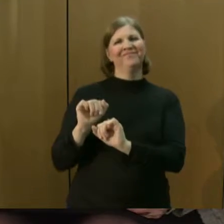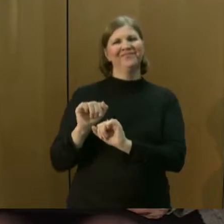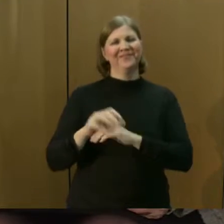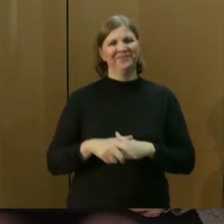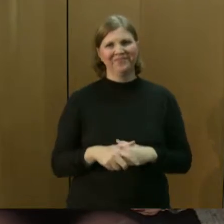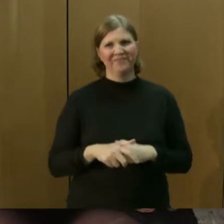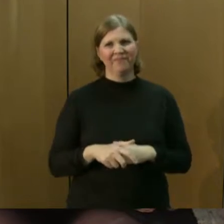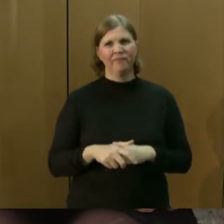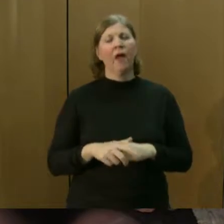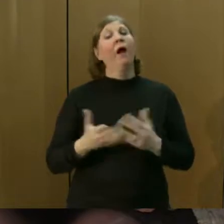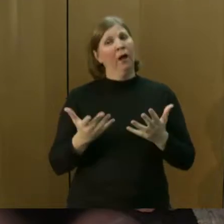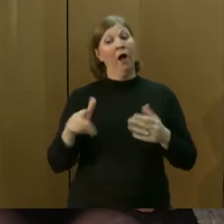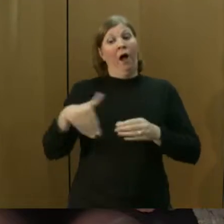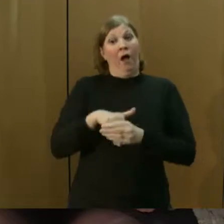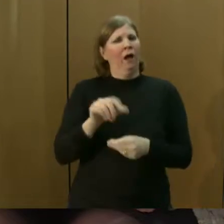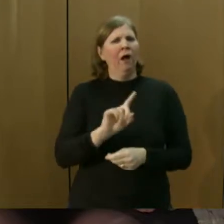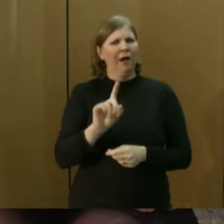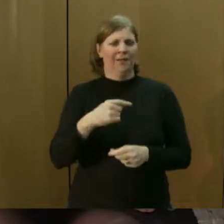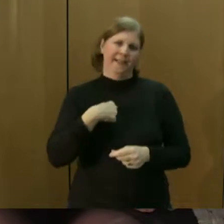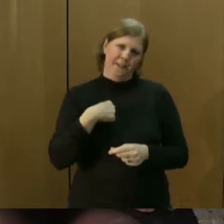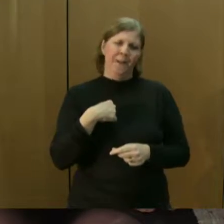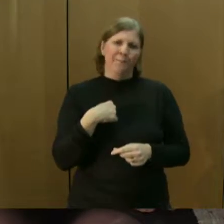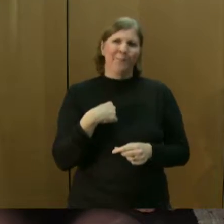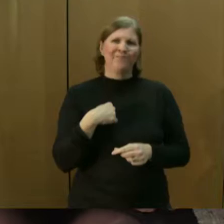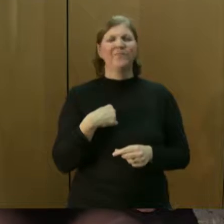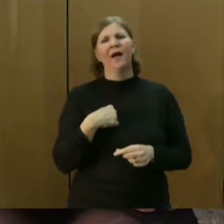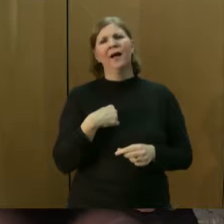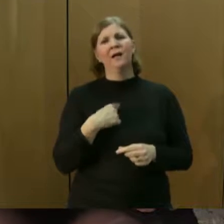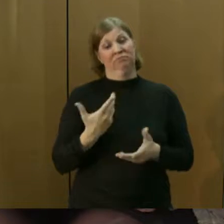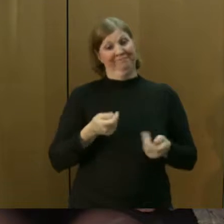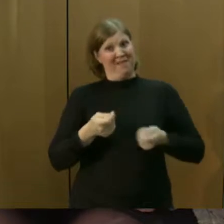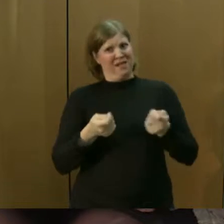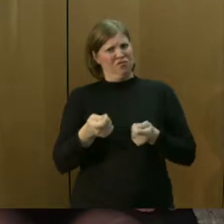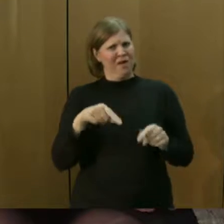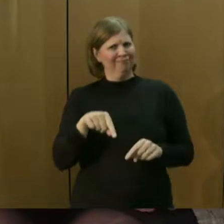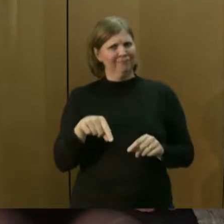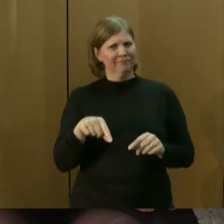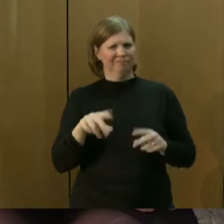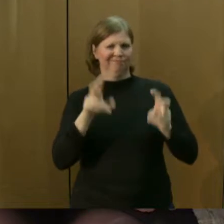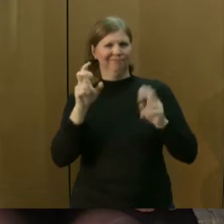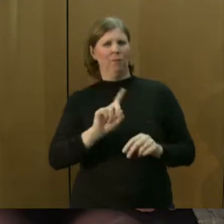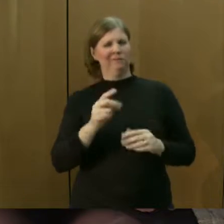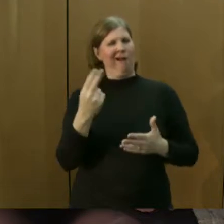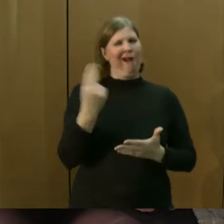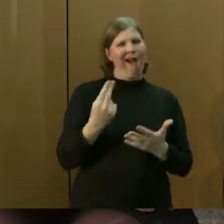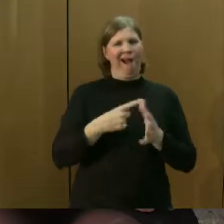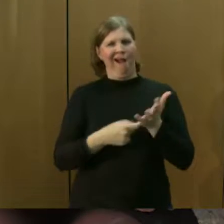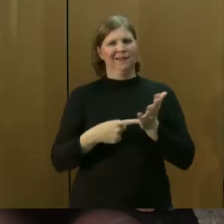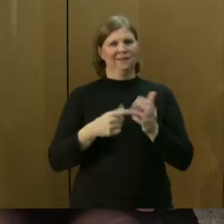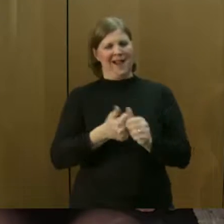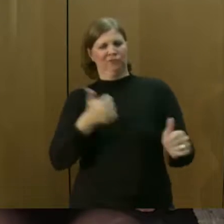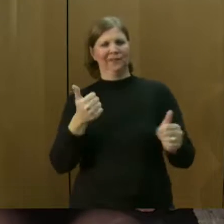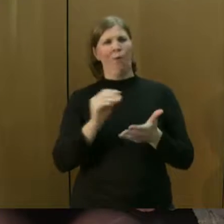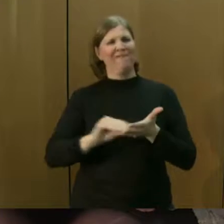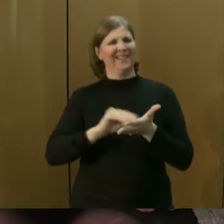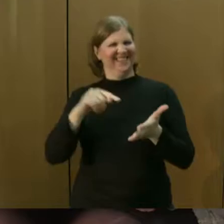That involves running what we call the Arts Industry Office, which is an office for all the programmers and industry